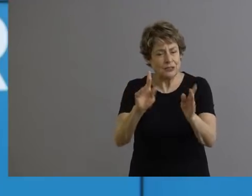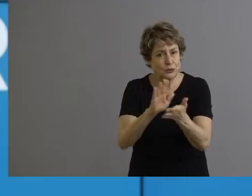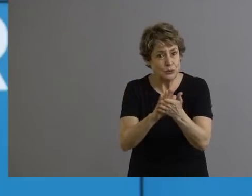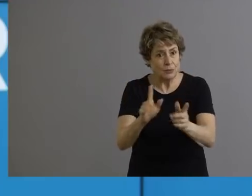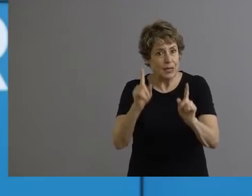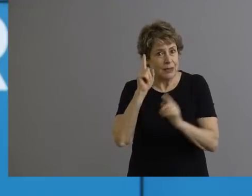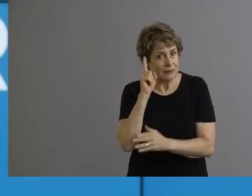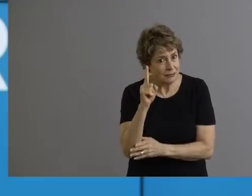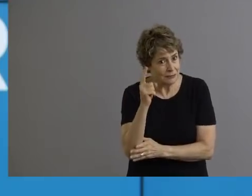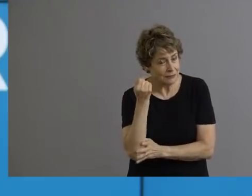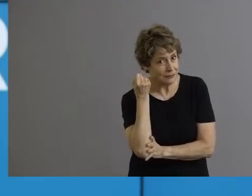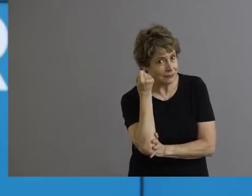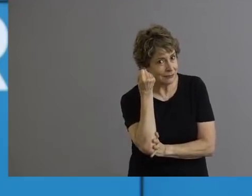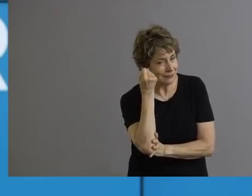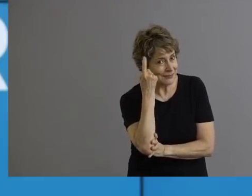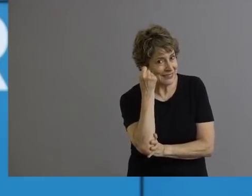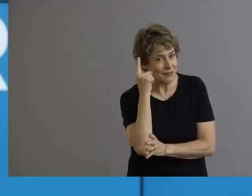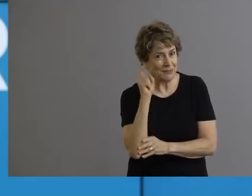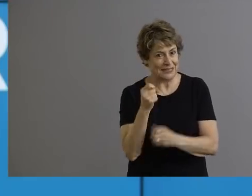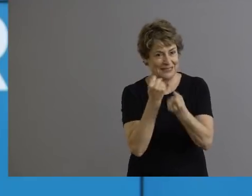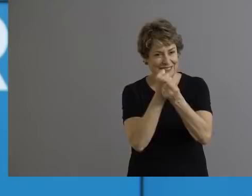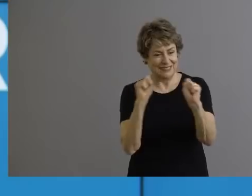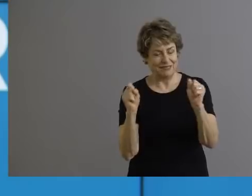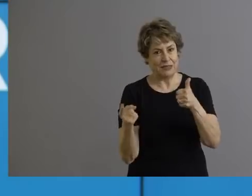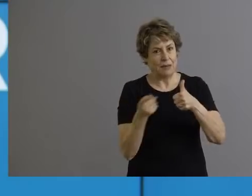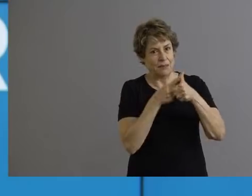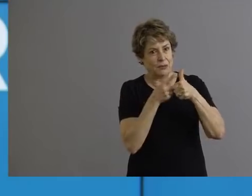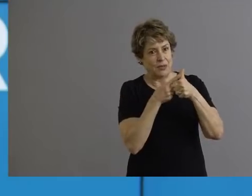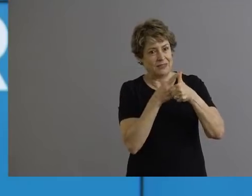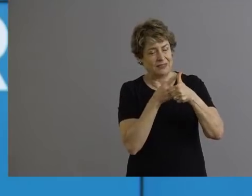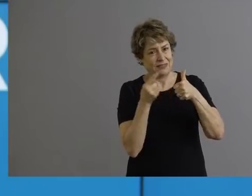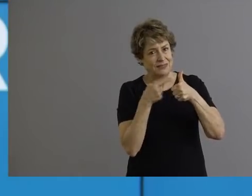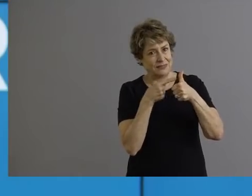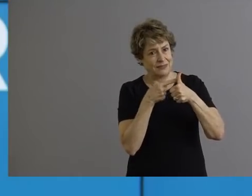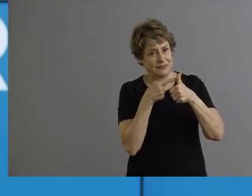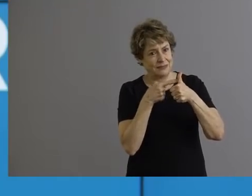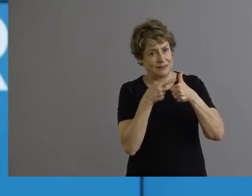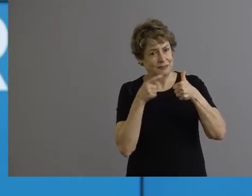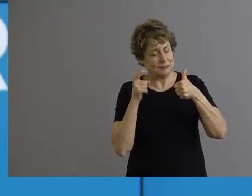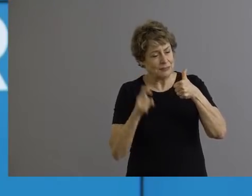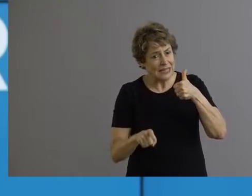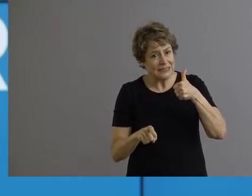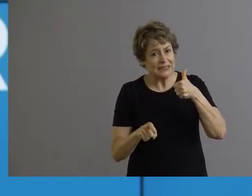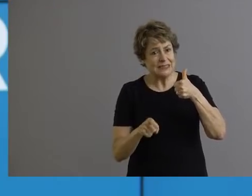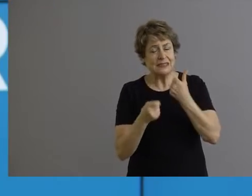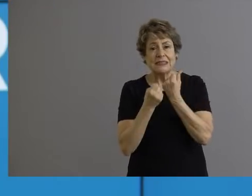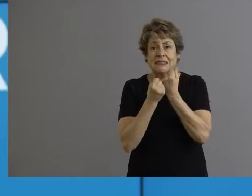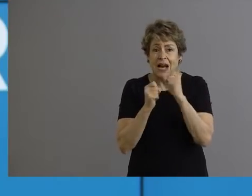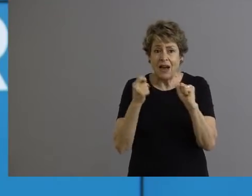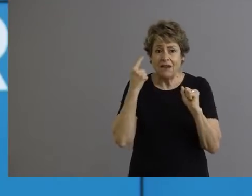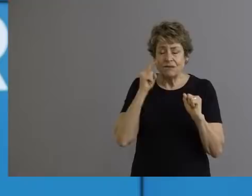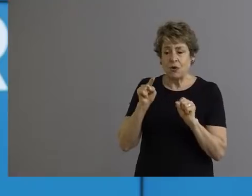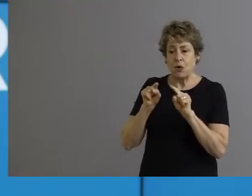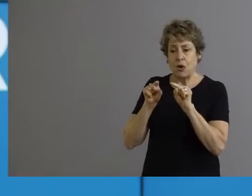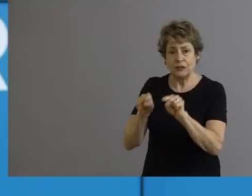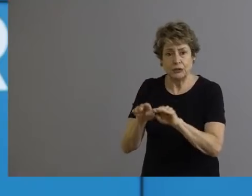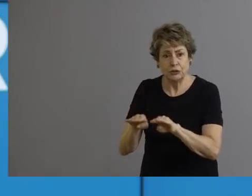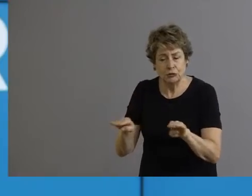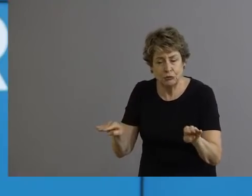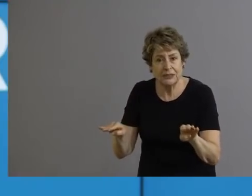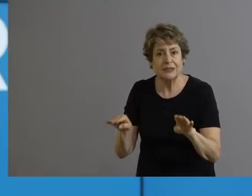to be safe for our kids. Arizona's in a unique situation right now. I believe that we can navigate out of